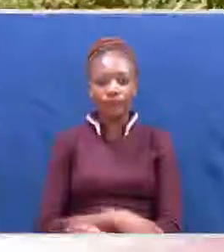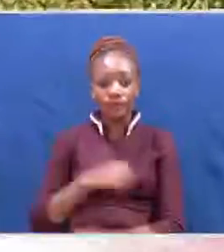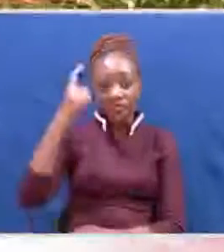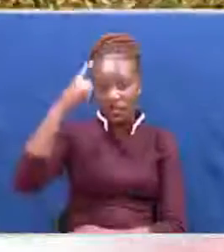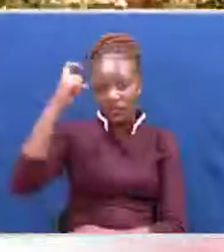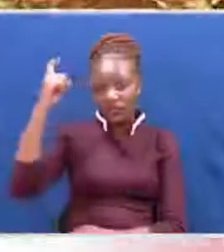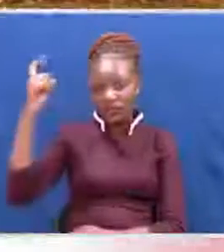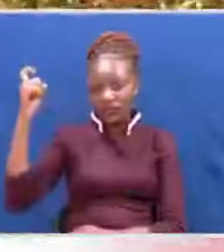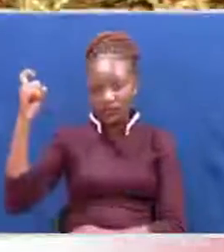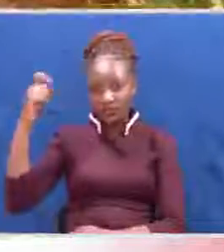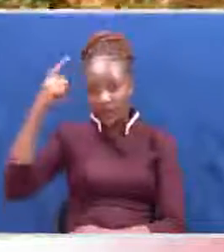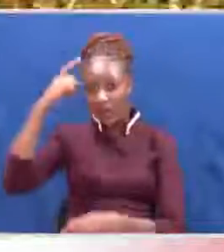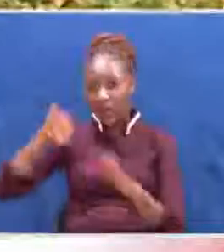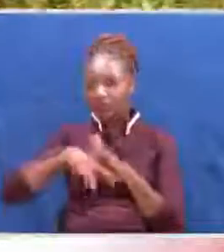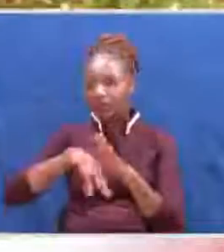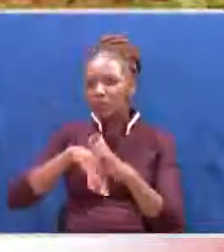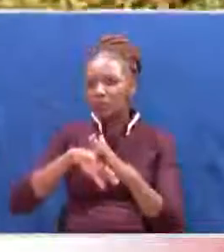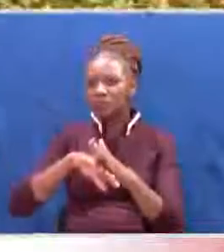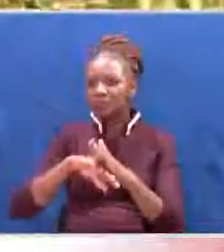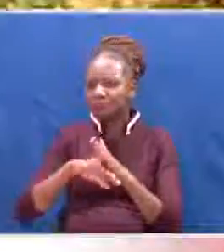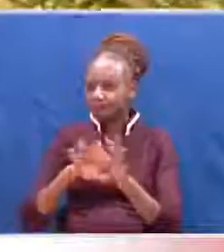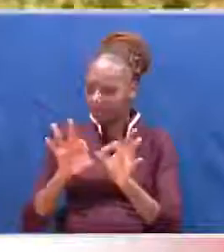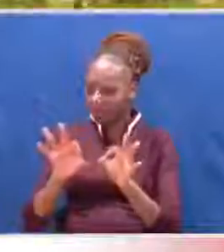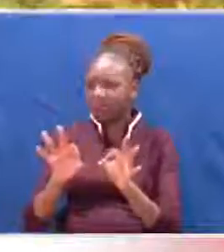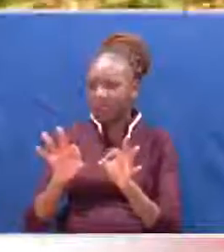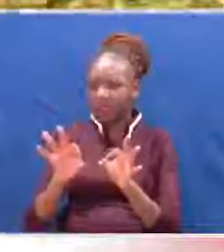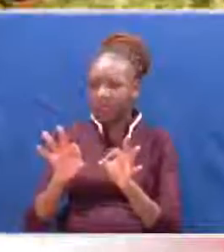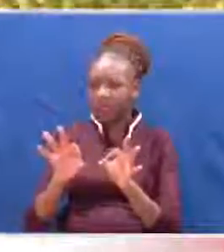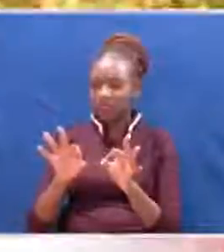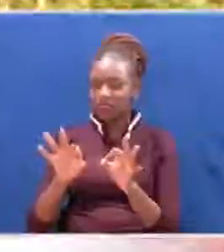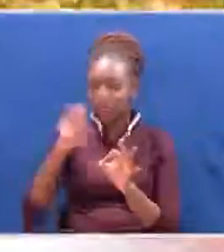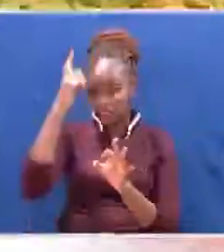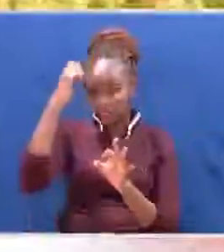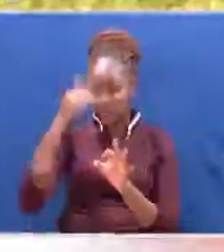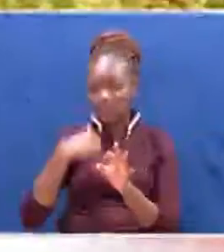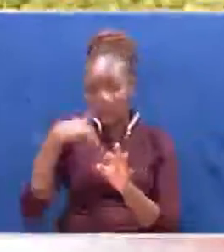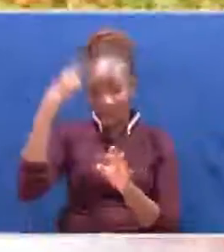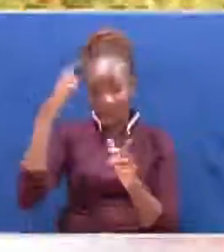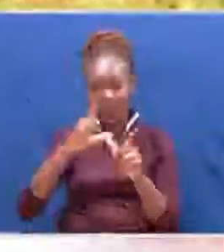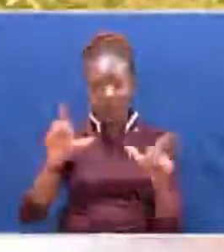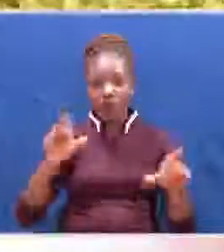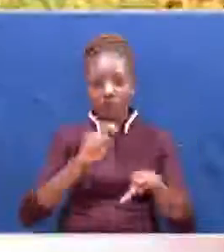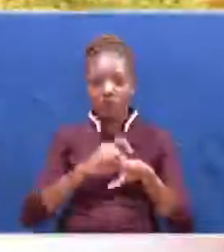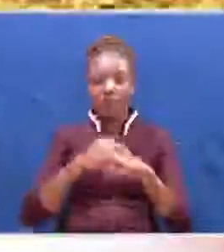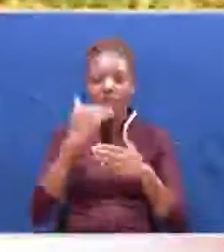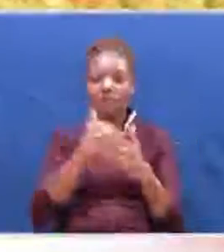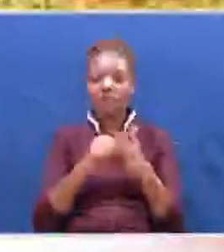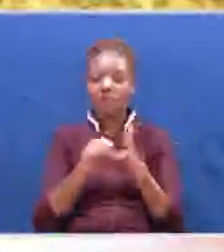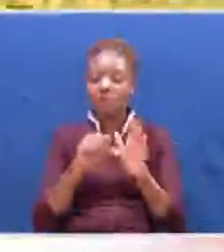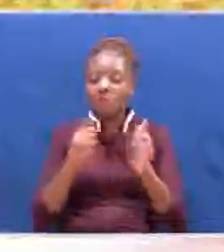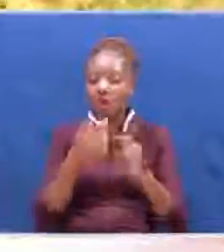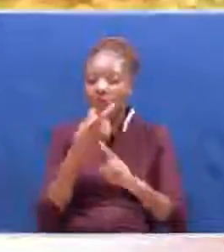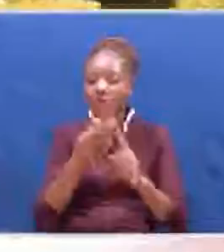of playing on a football pitch, dreams that were lived for a couple of years before a calamitous injury in